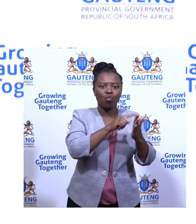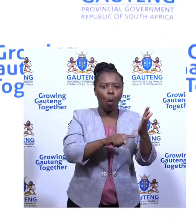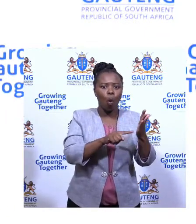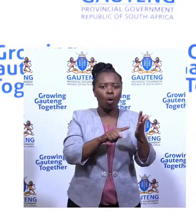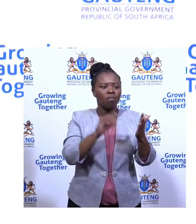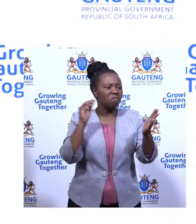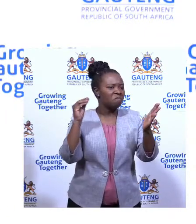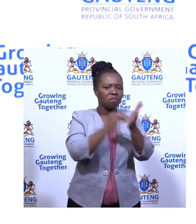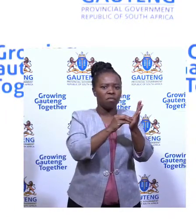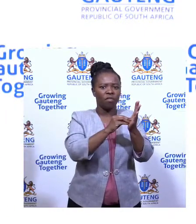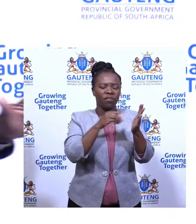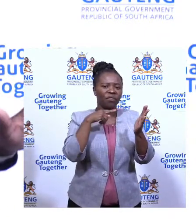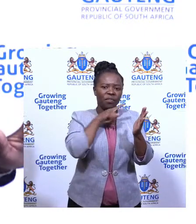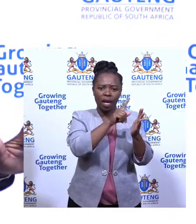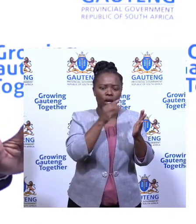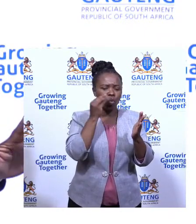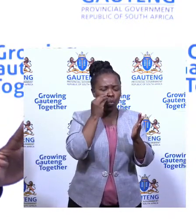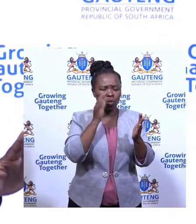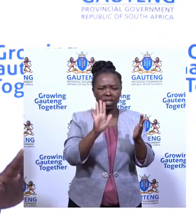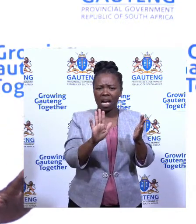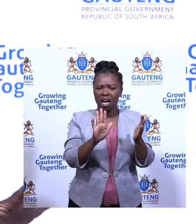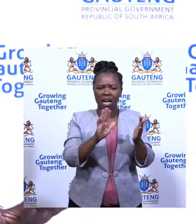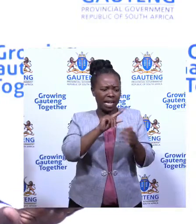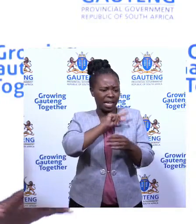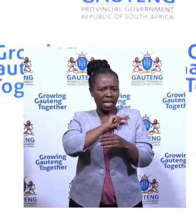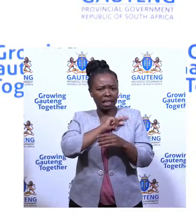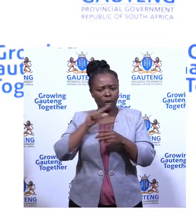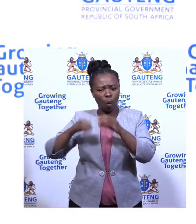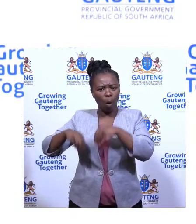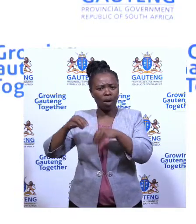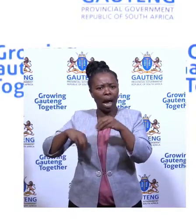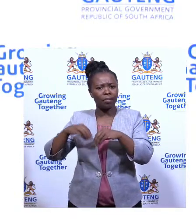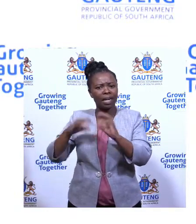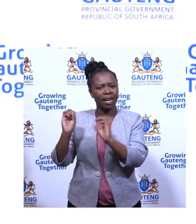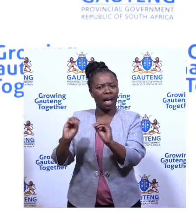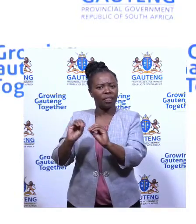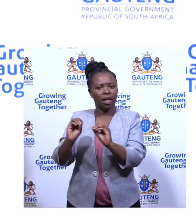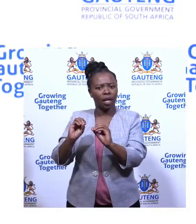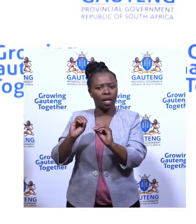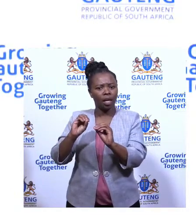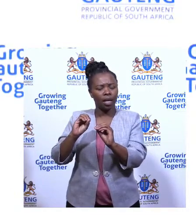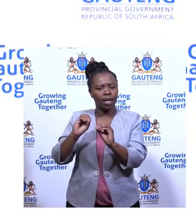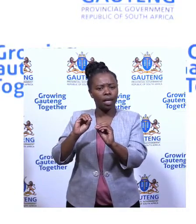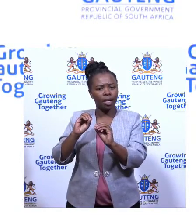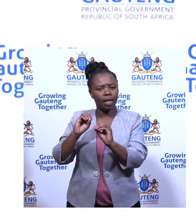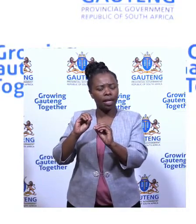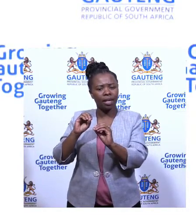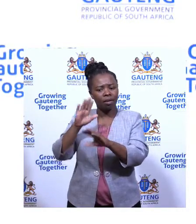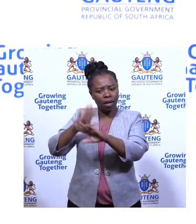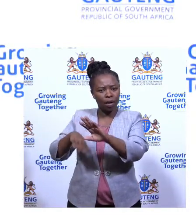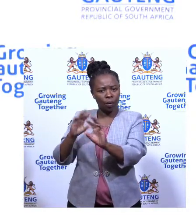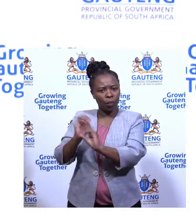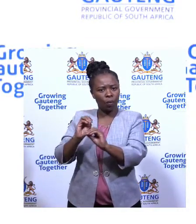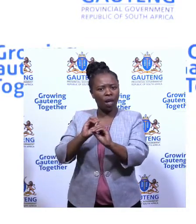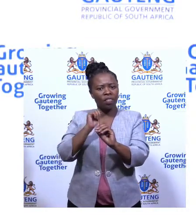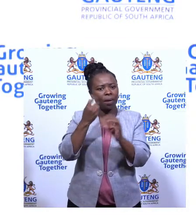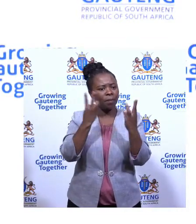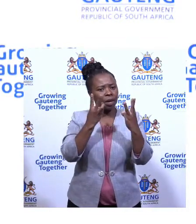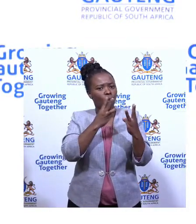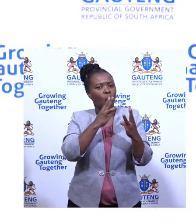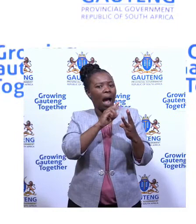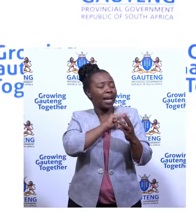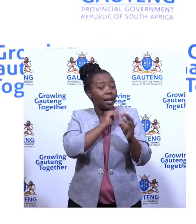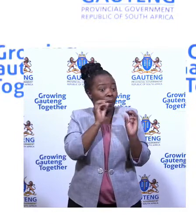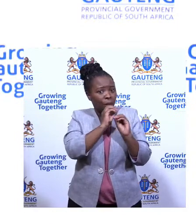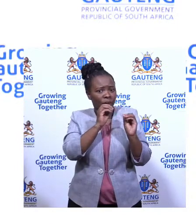that the guilty and the corrupt will not be looked at. So that's important, and I